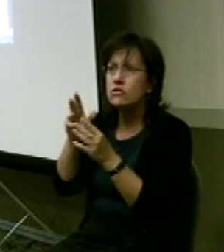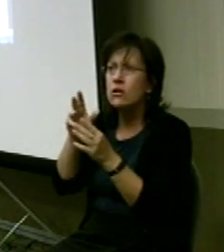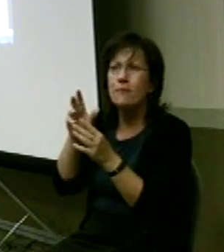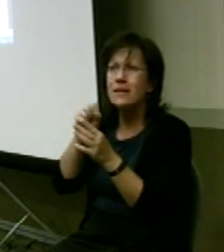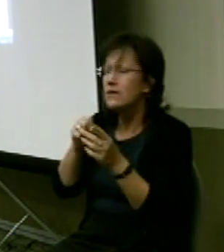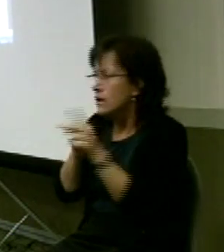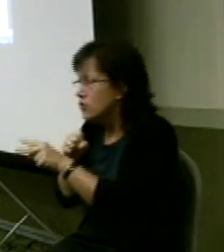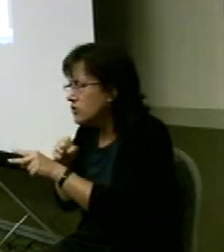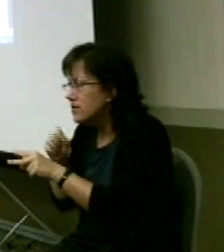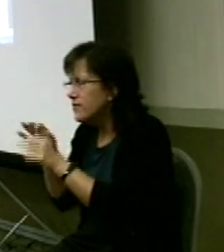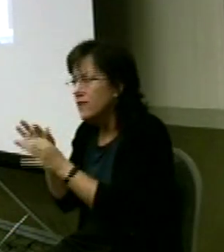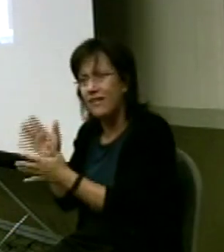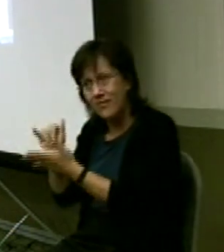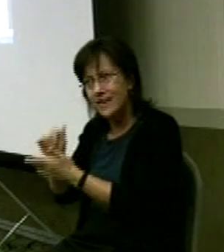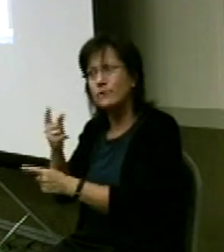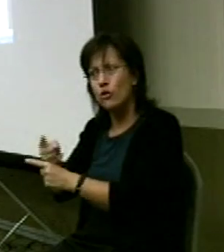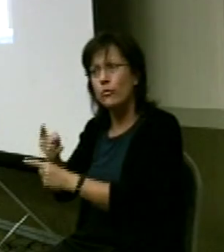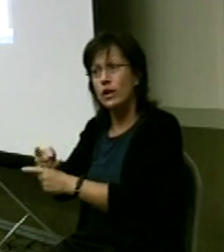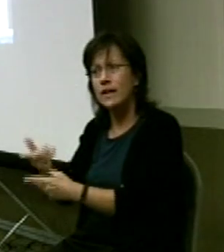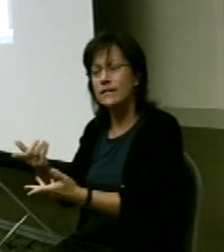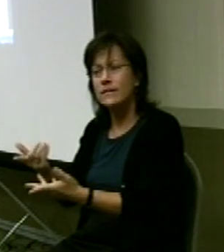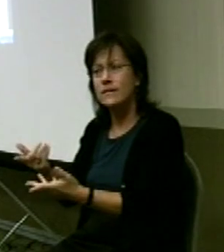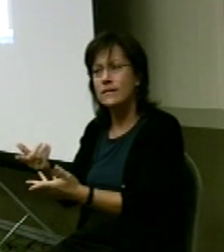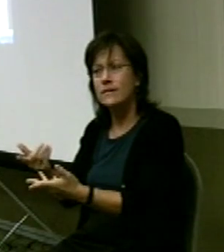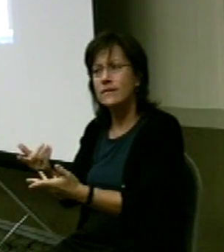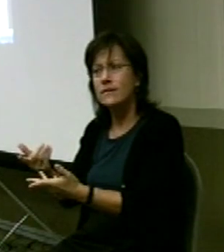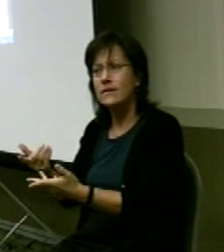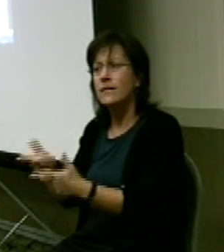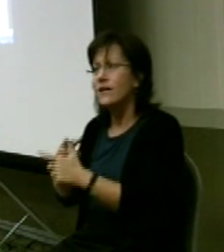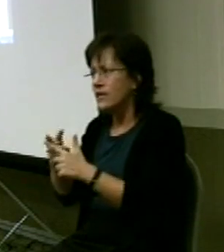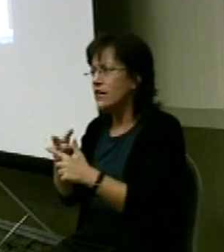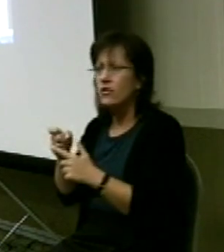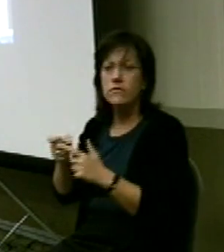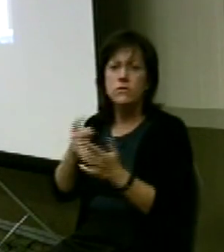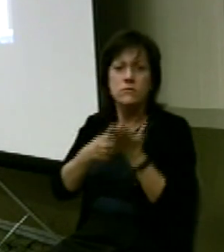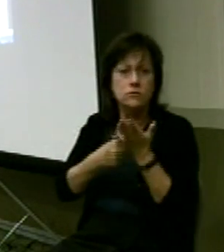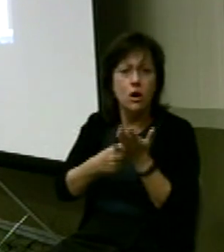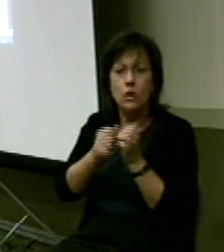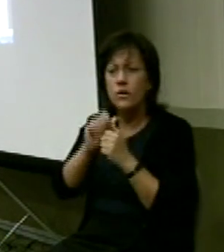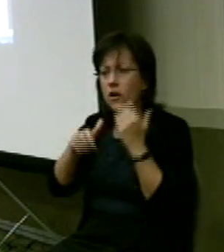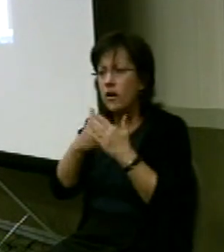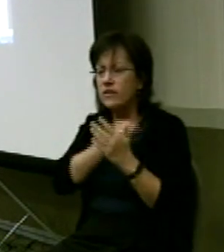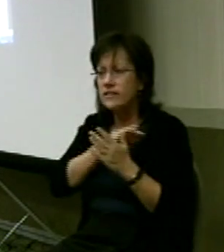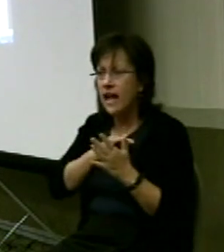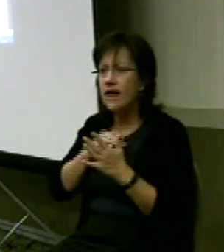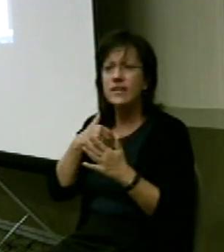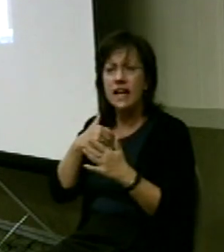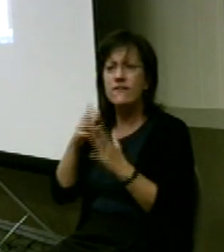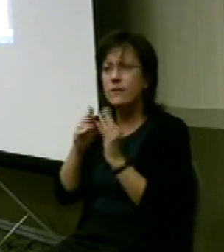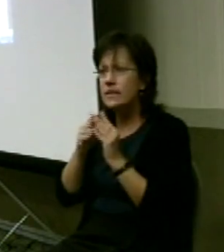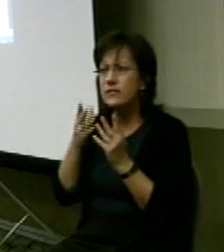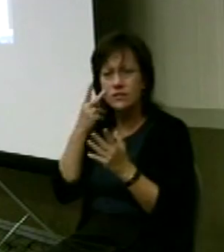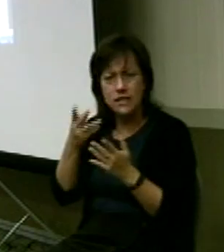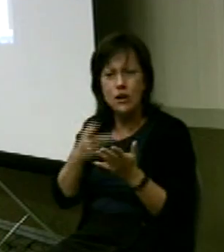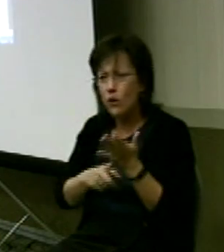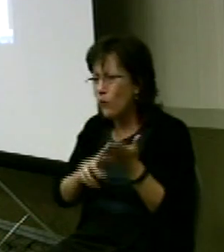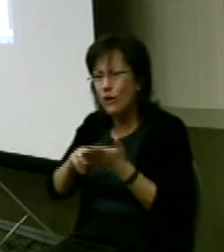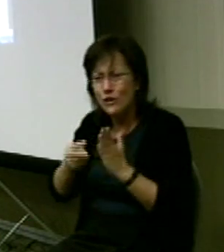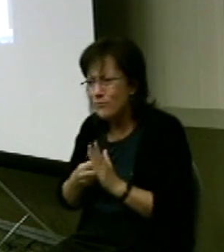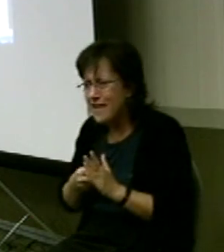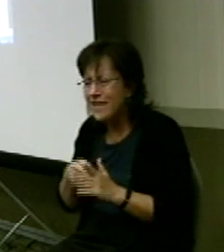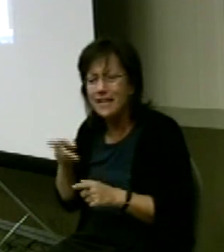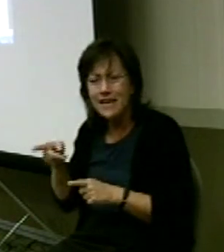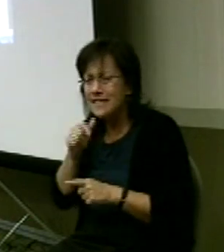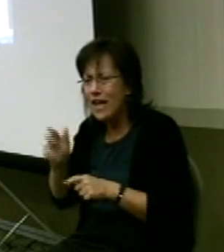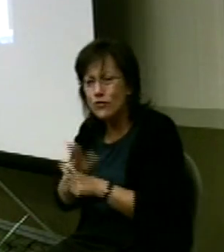then when he misses something, he looks at the interpreter, which is appropriate. You know, you have to then go talk to all the staff and have kind of like that meeting to see, what